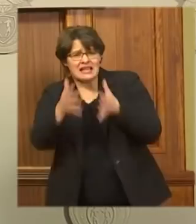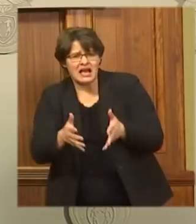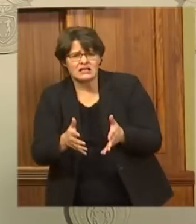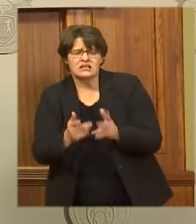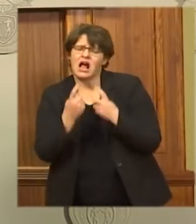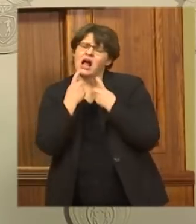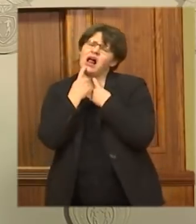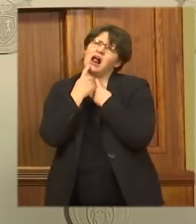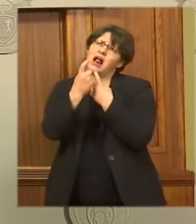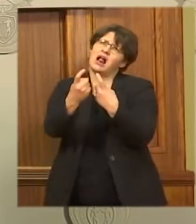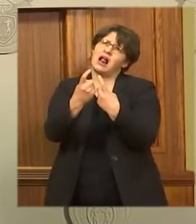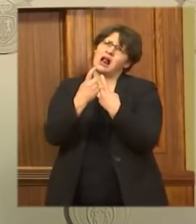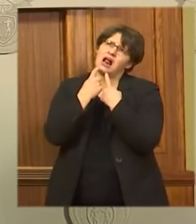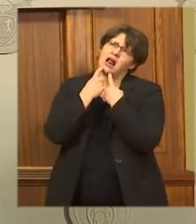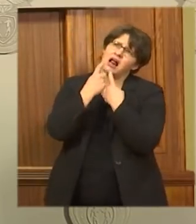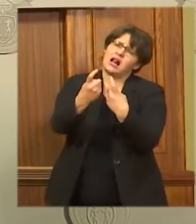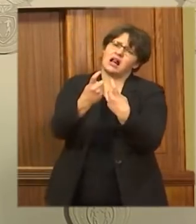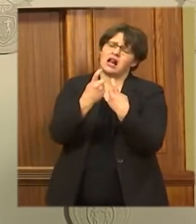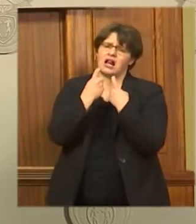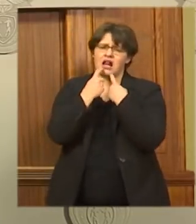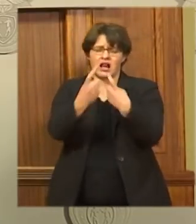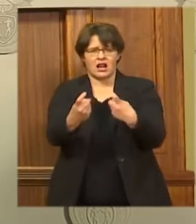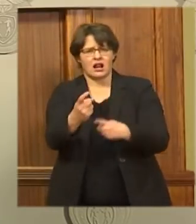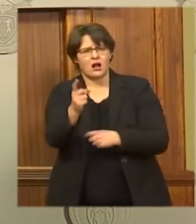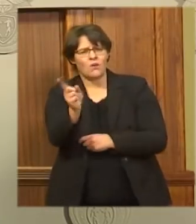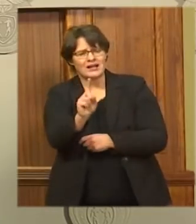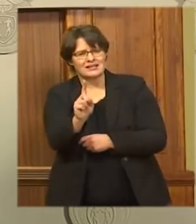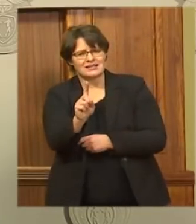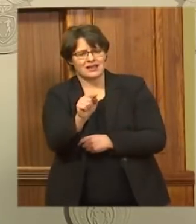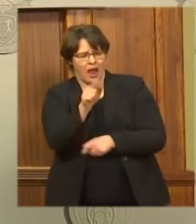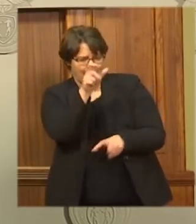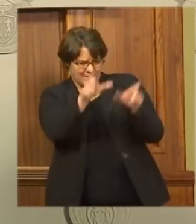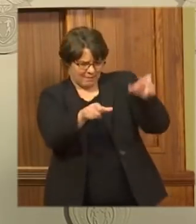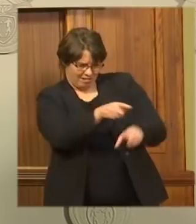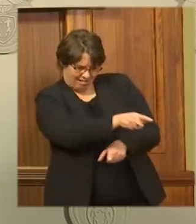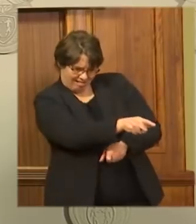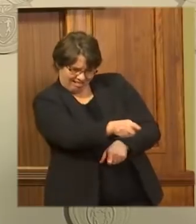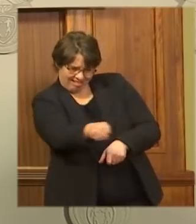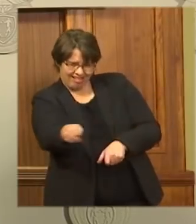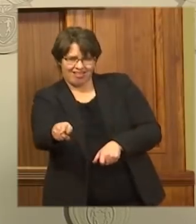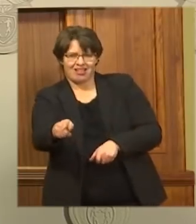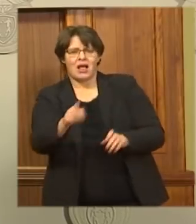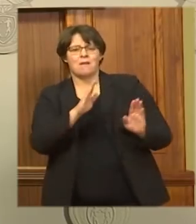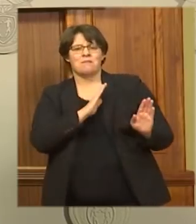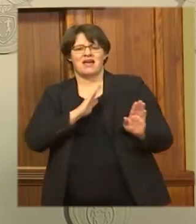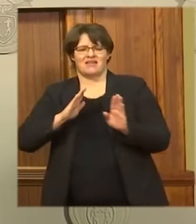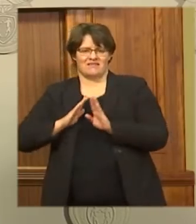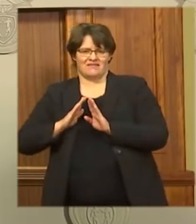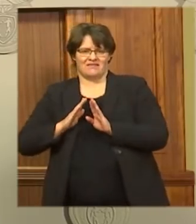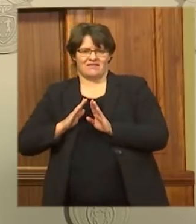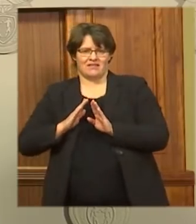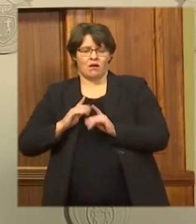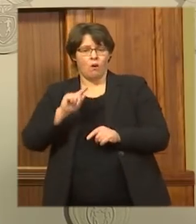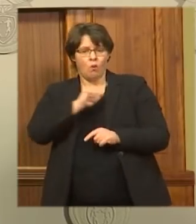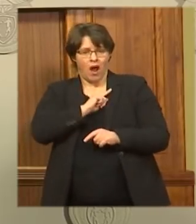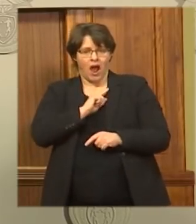to complain about our people's behavior after abusing